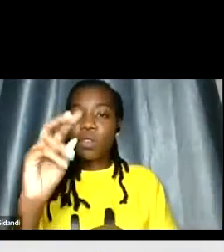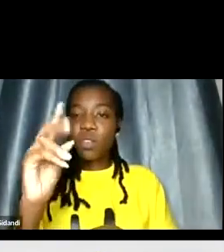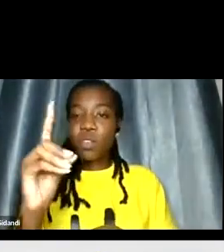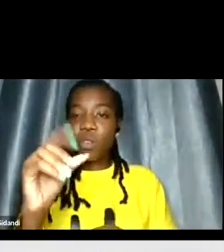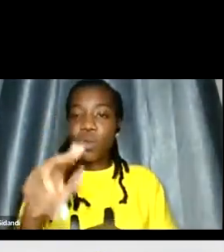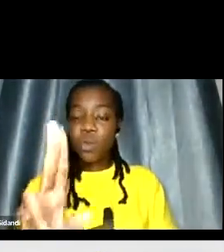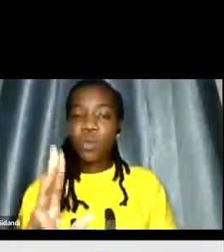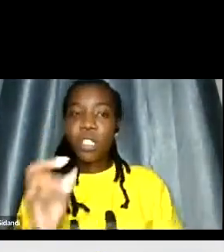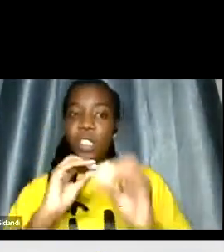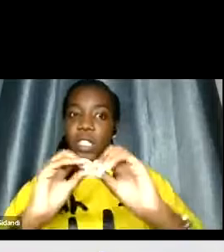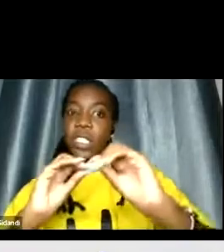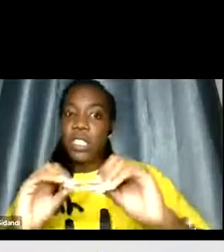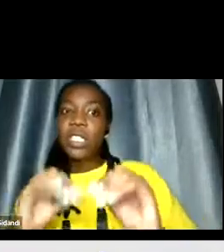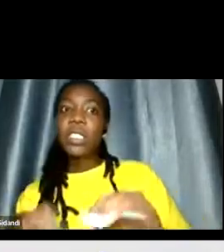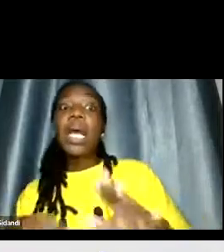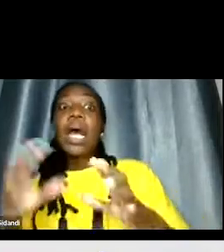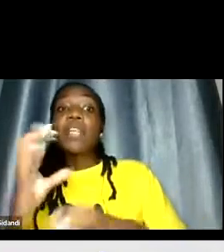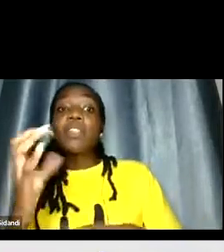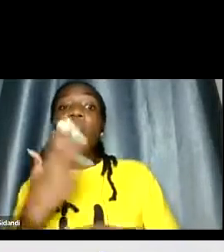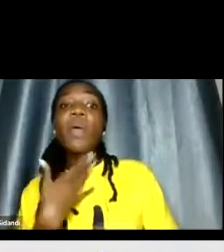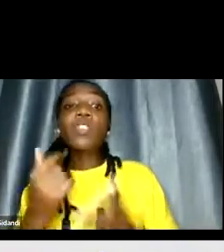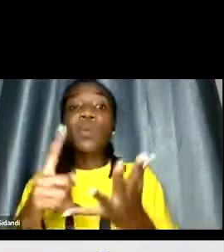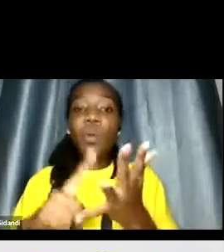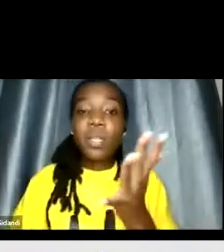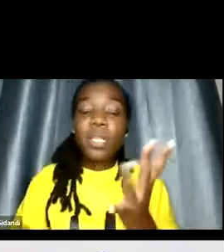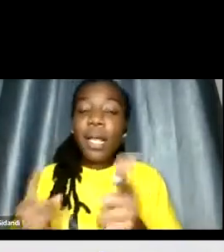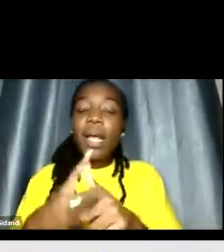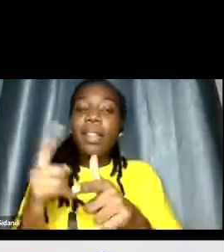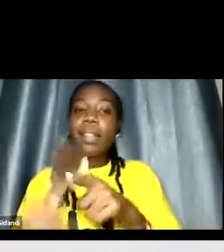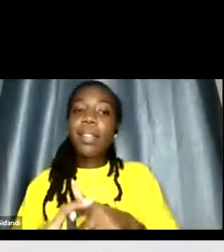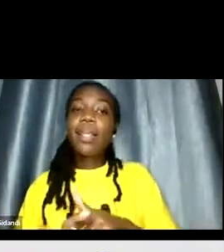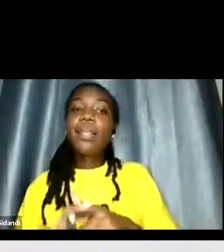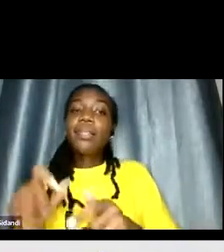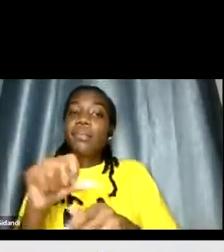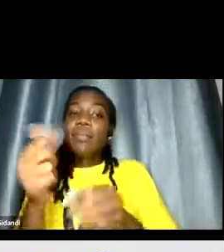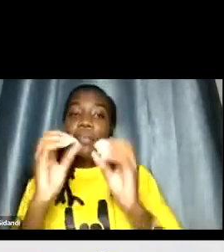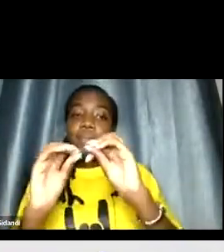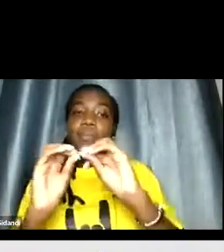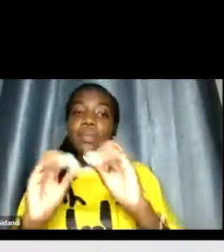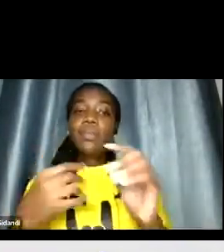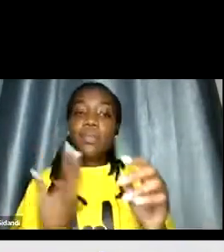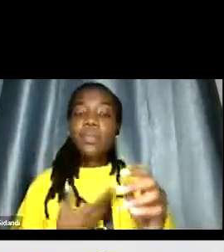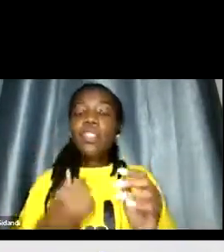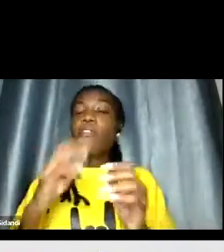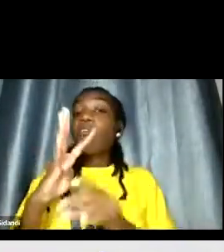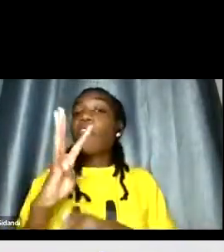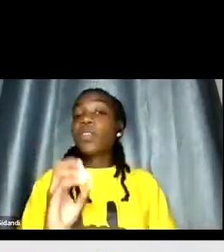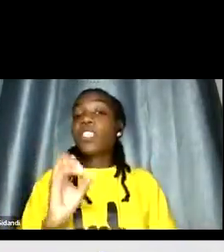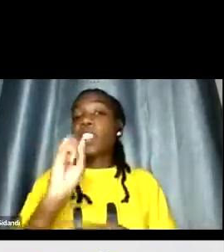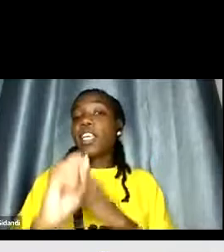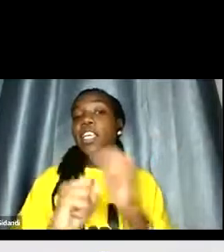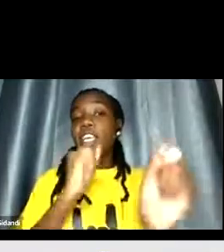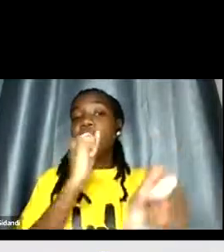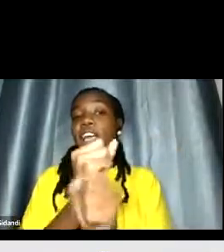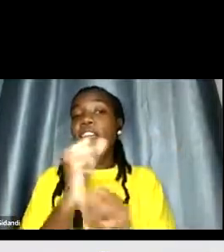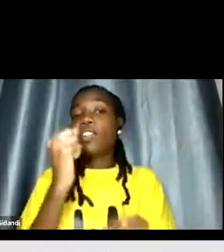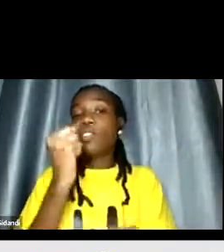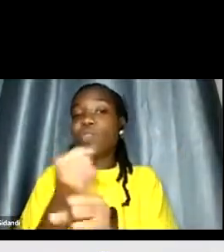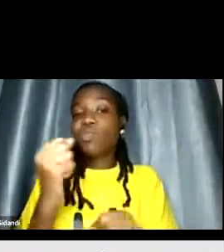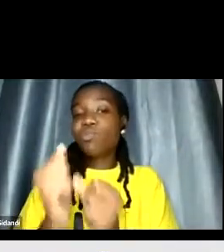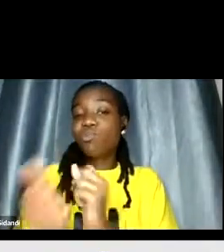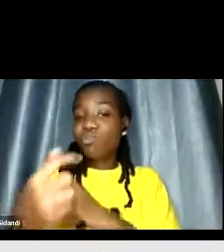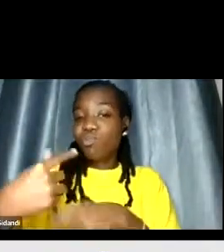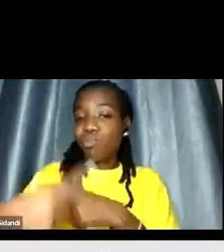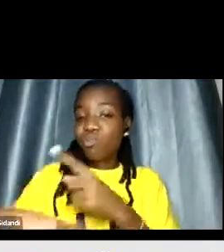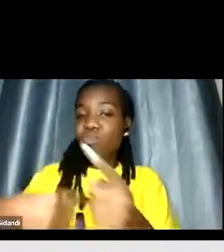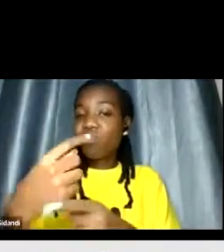Mr. Panessa, who took us through how to run a business for 40 years. And then we have gone and on and on